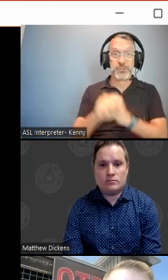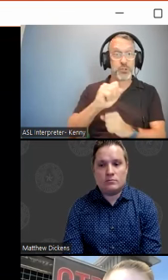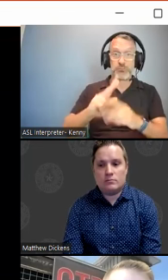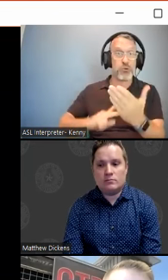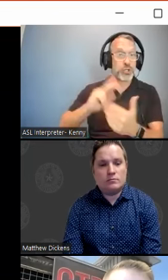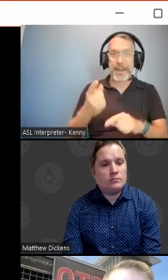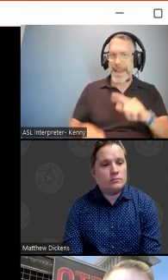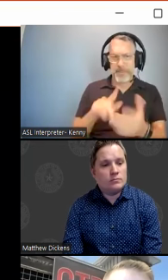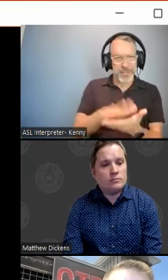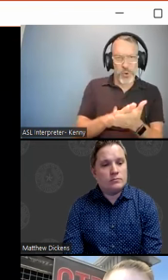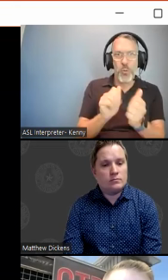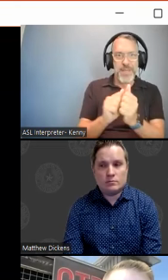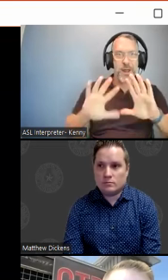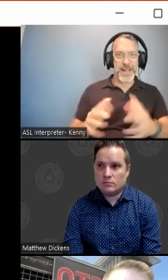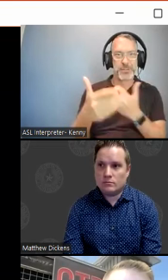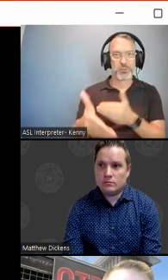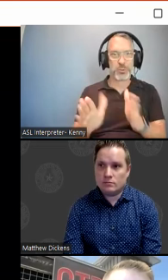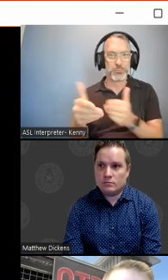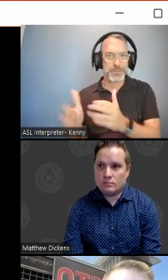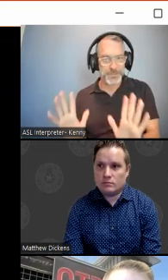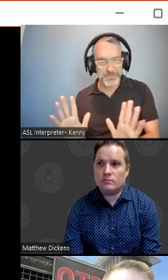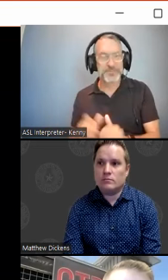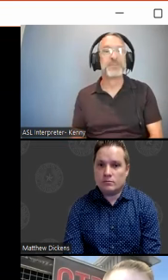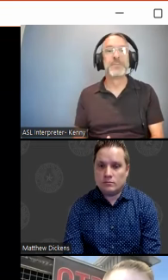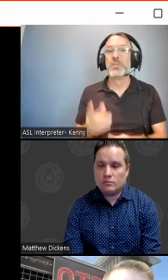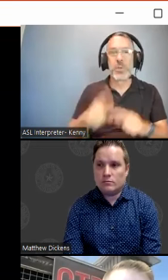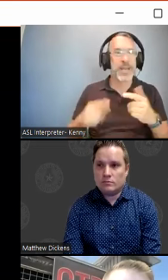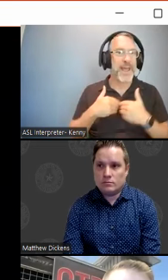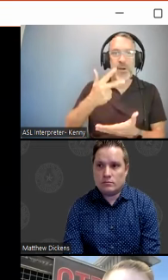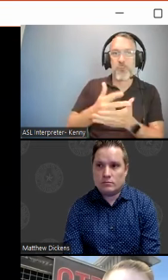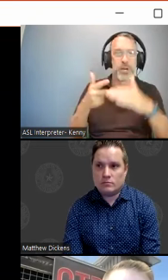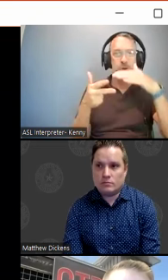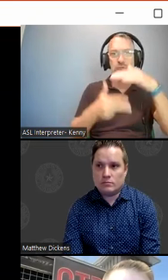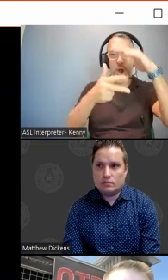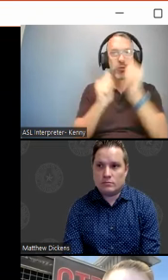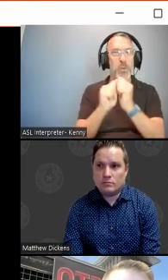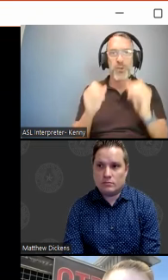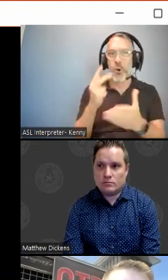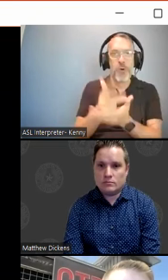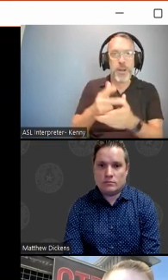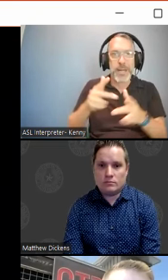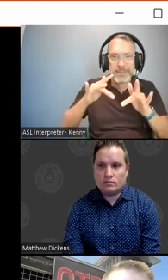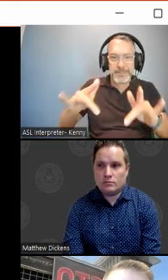couldn't be a school without classrooms, or you cannot have a parking garage without parking spaces.